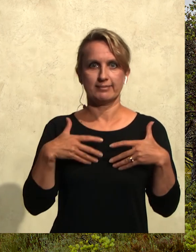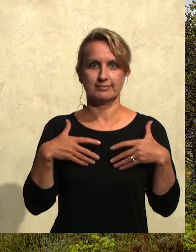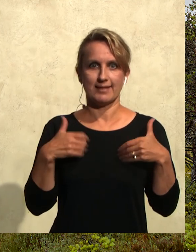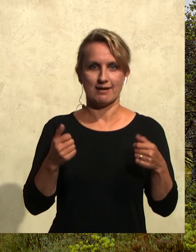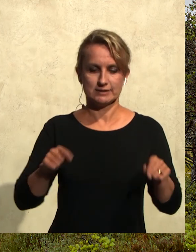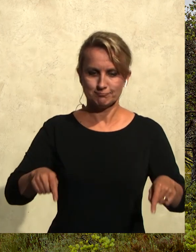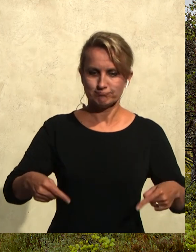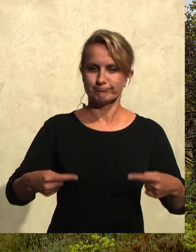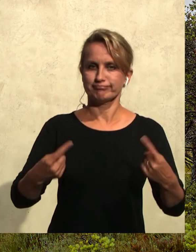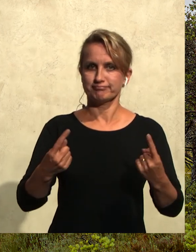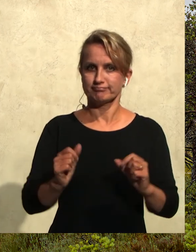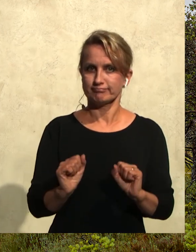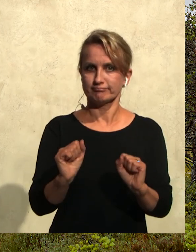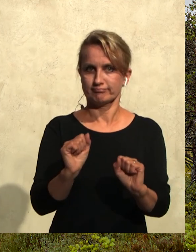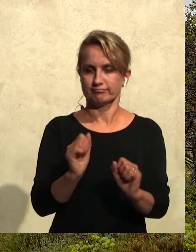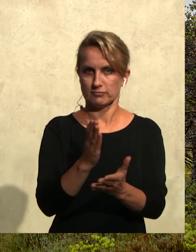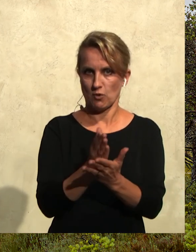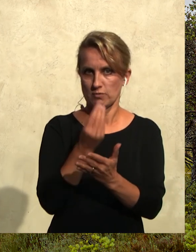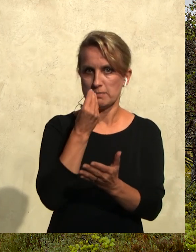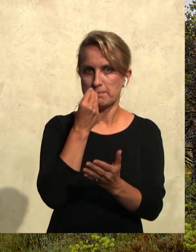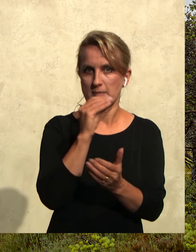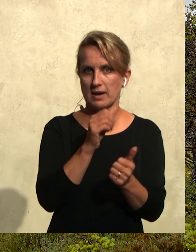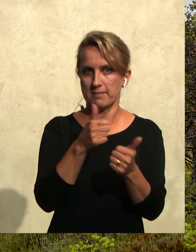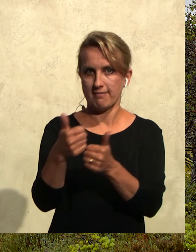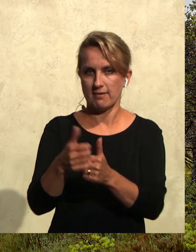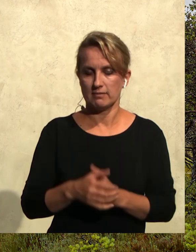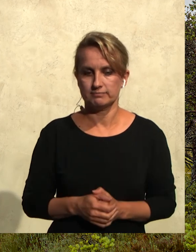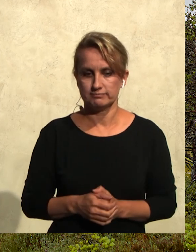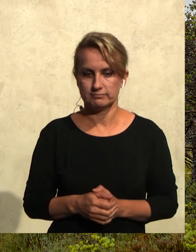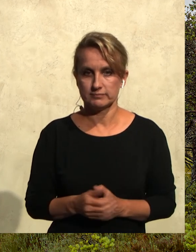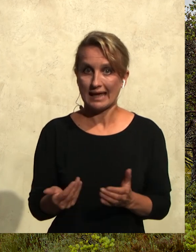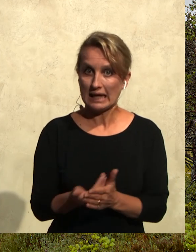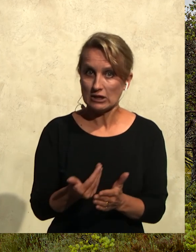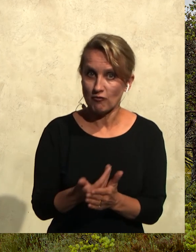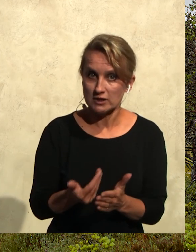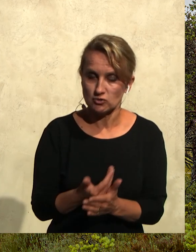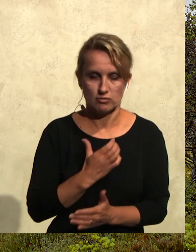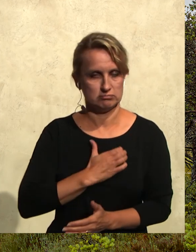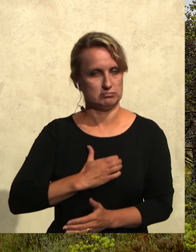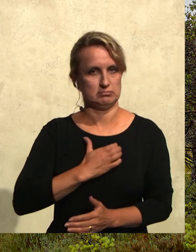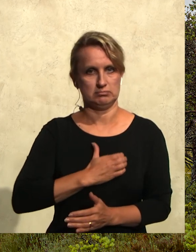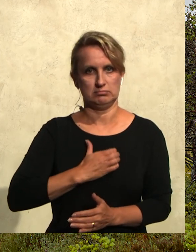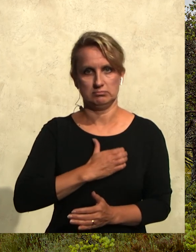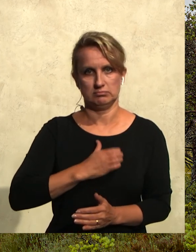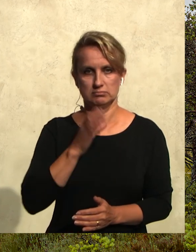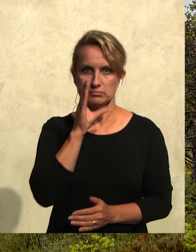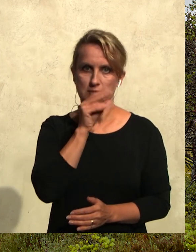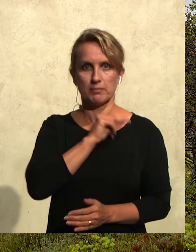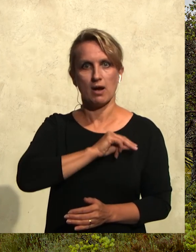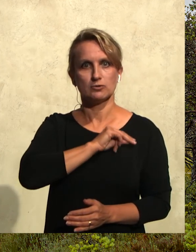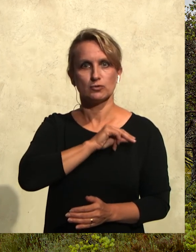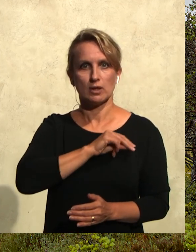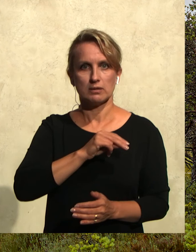in innovation, use of new technology. And this is actually an example of how we can build back better in the area of mental